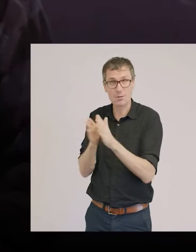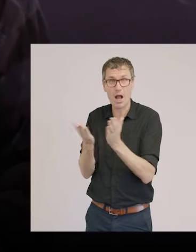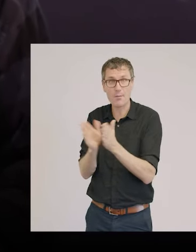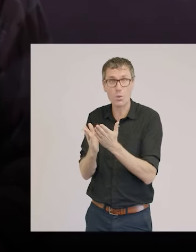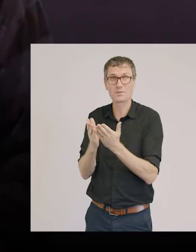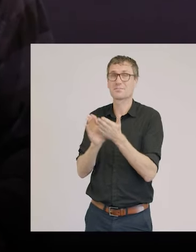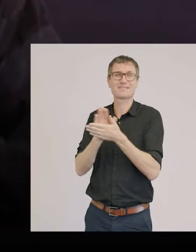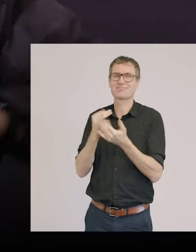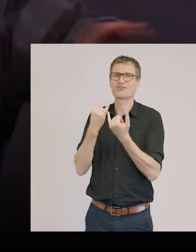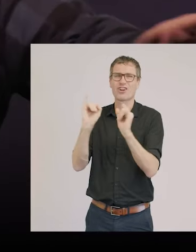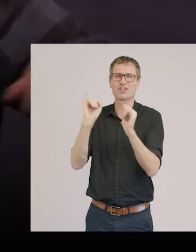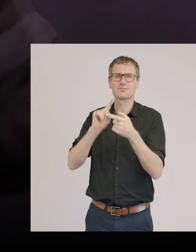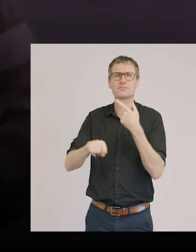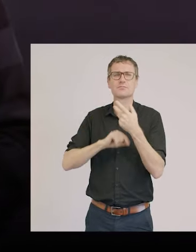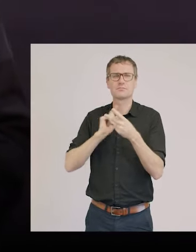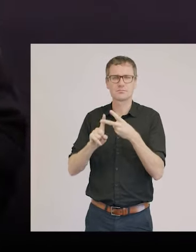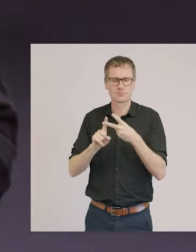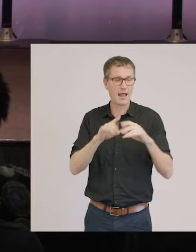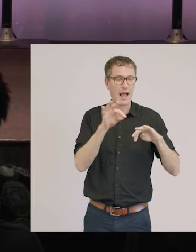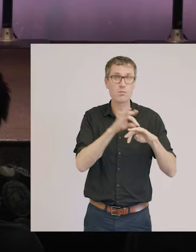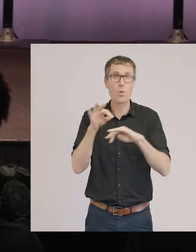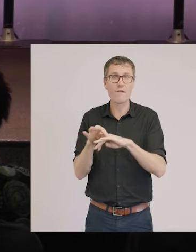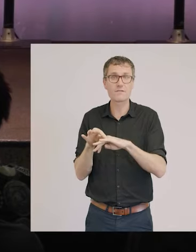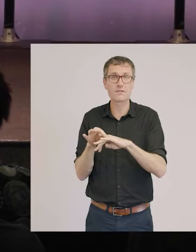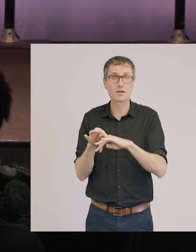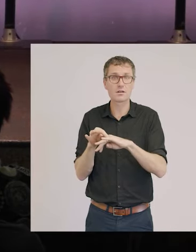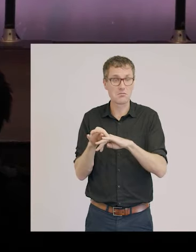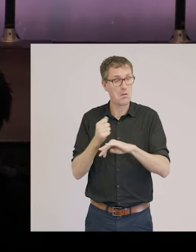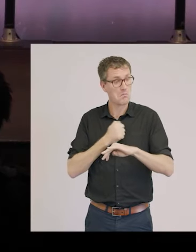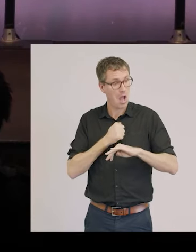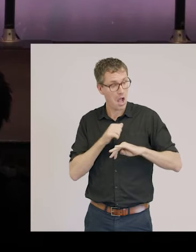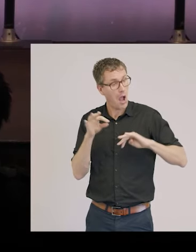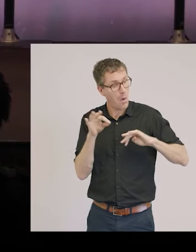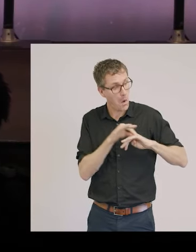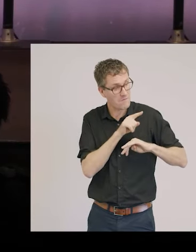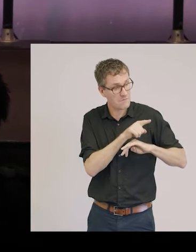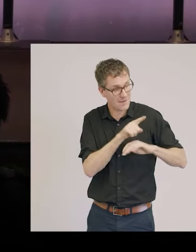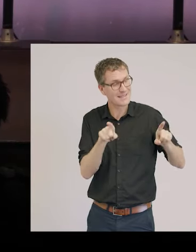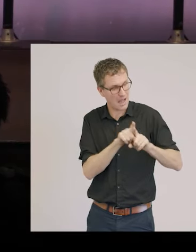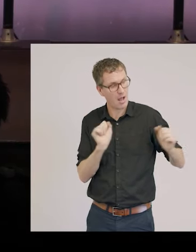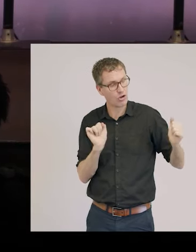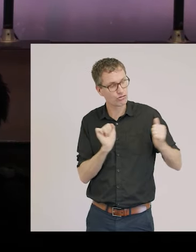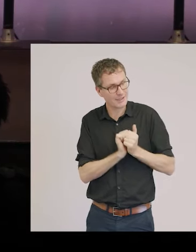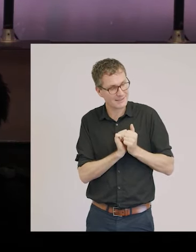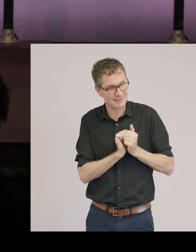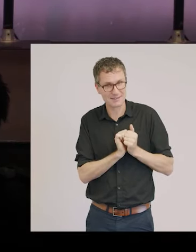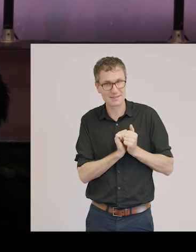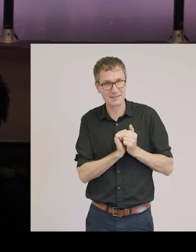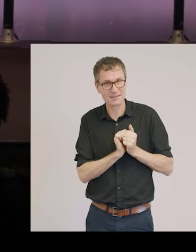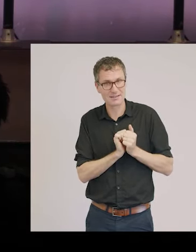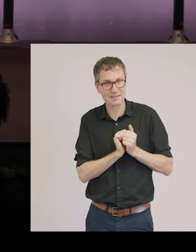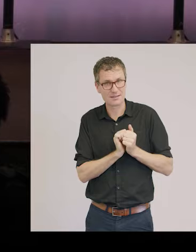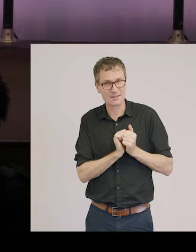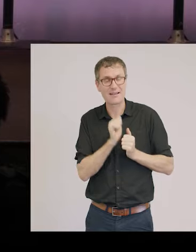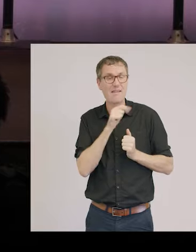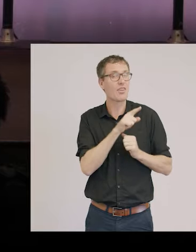Scripture? If it doesn't, it's wrong. Number two, does your spouse witness to it if you are married?